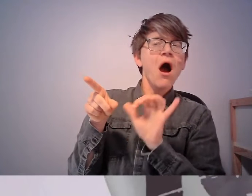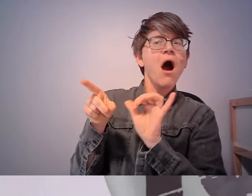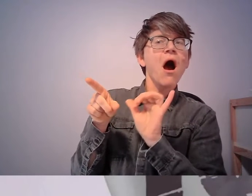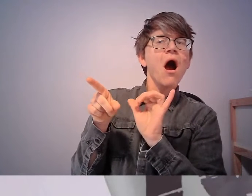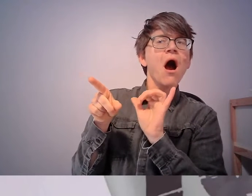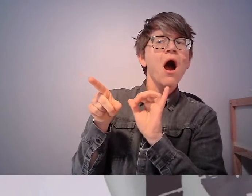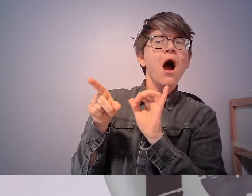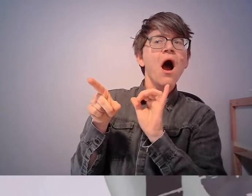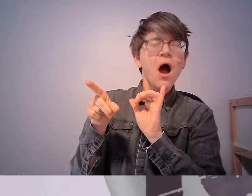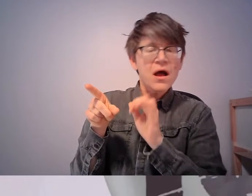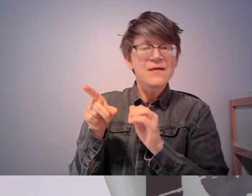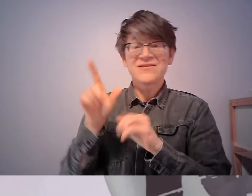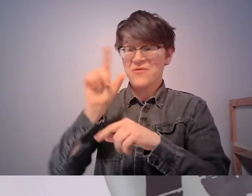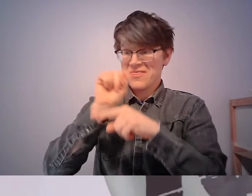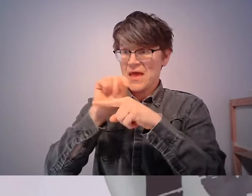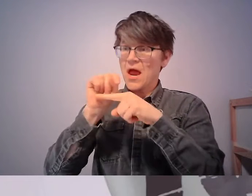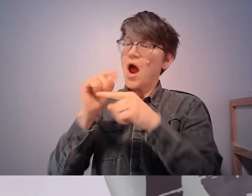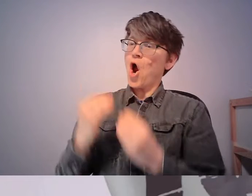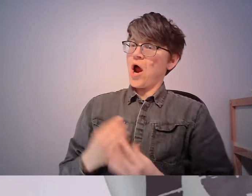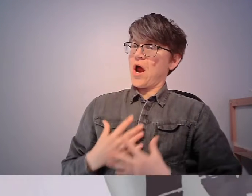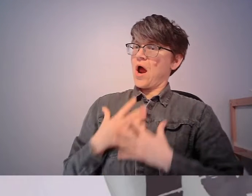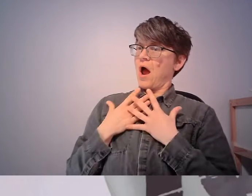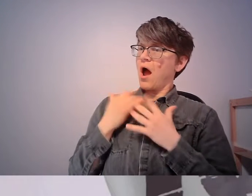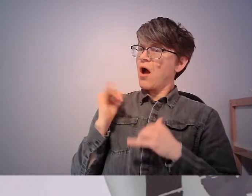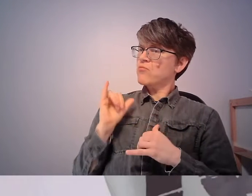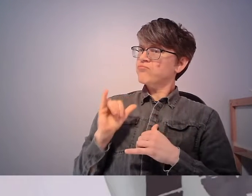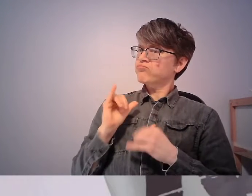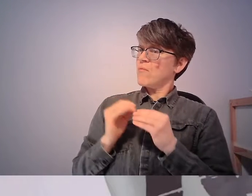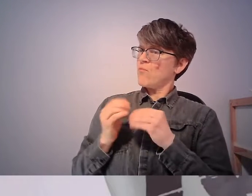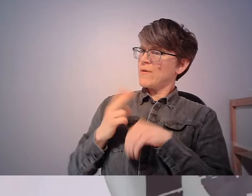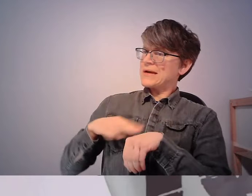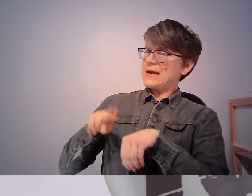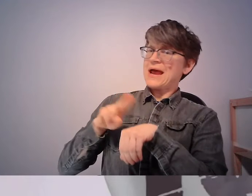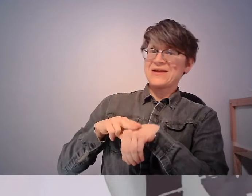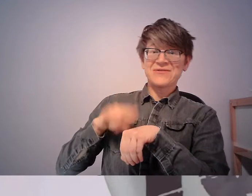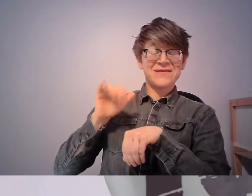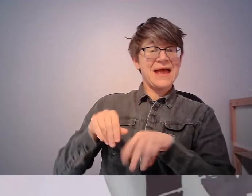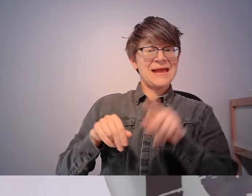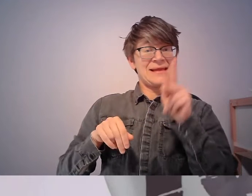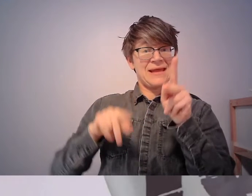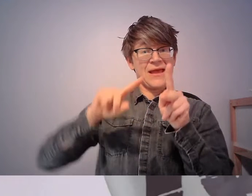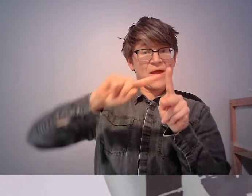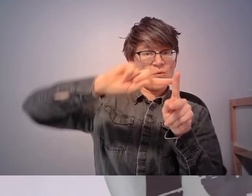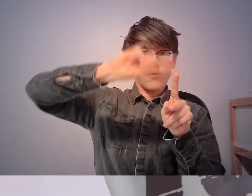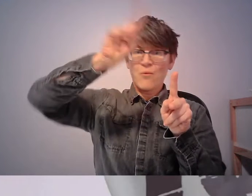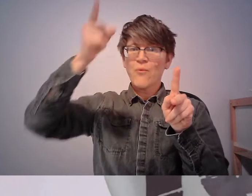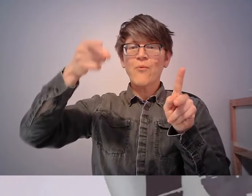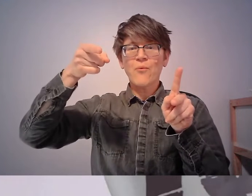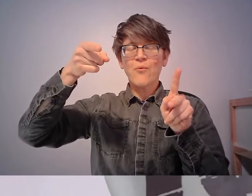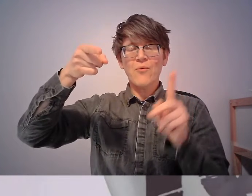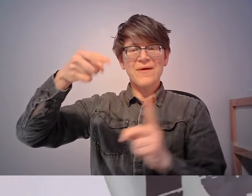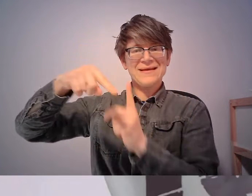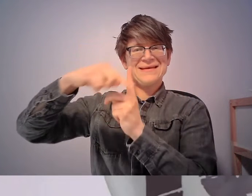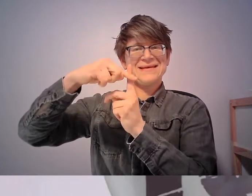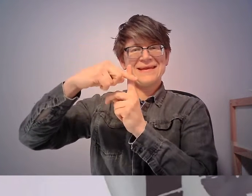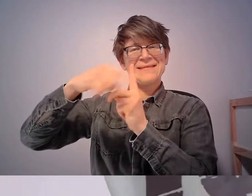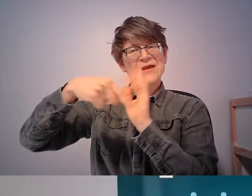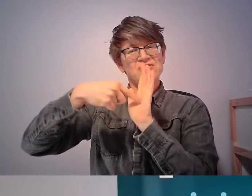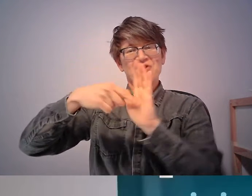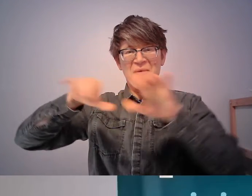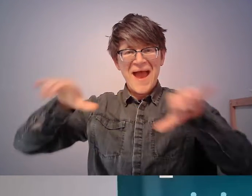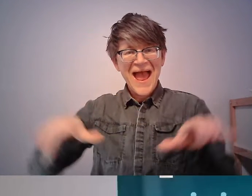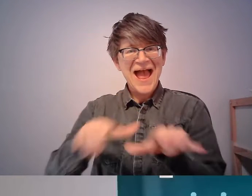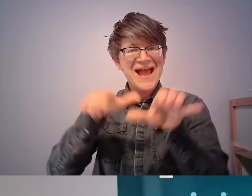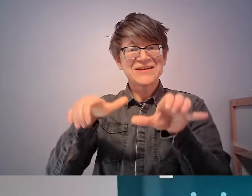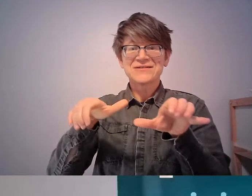its prominent position at the top, and because the big swoosh of the K over the T creates action.